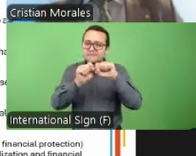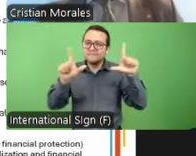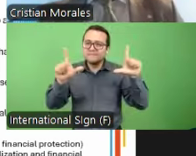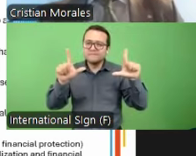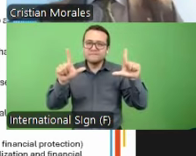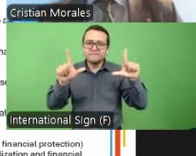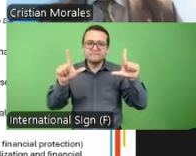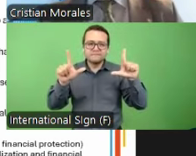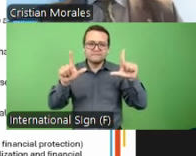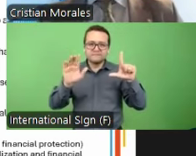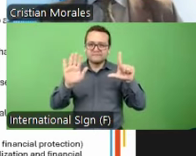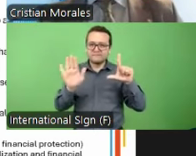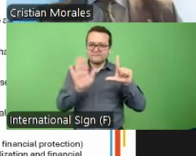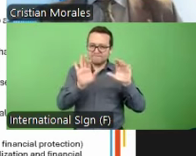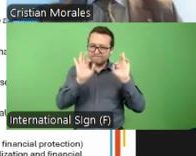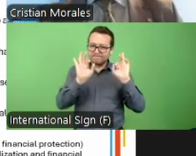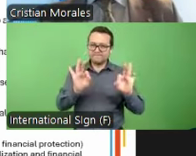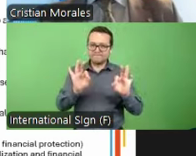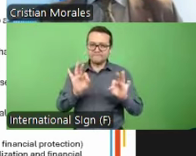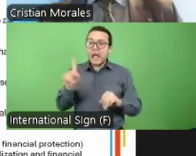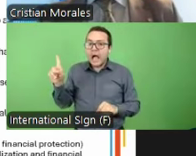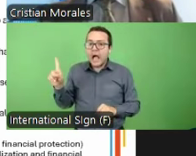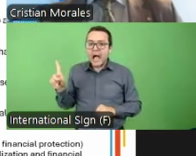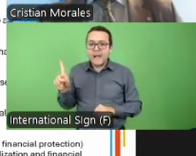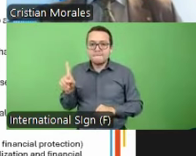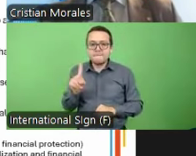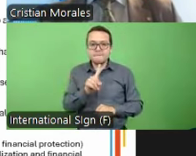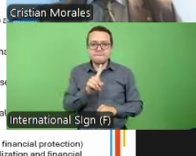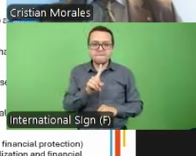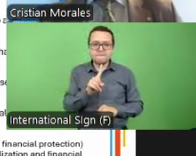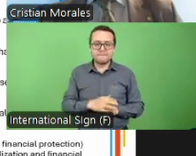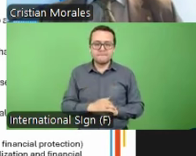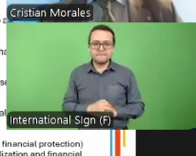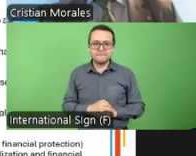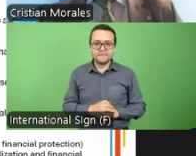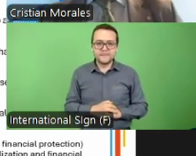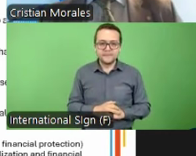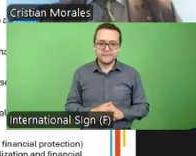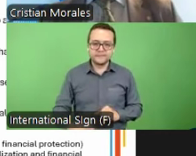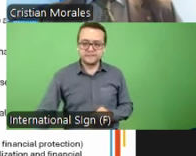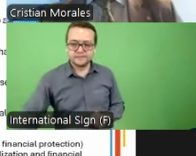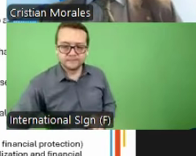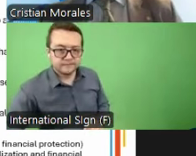put your presentación, por presentation favor? in presentation mode, Opa, please? Oh, bueno. sorry about that.